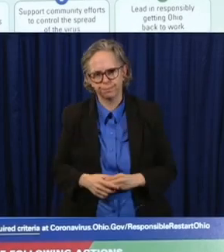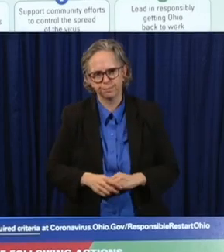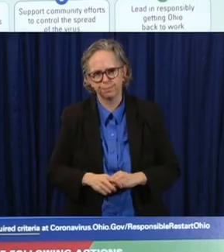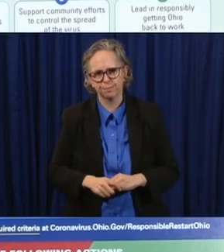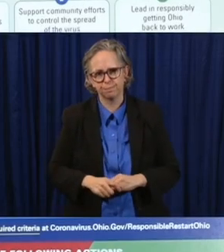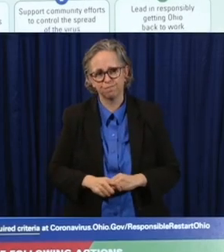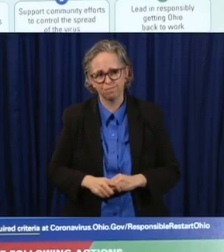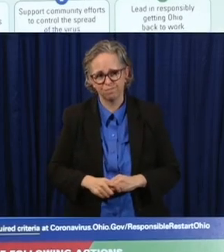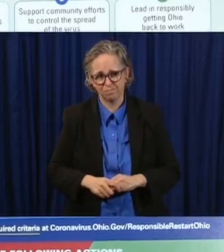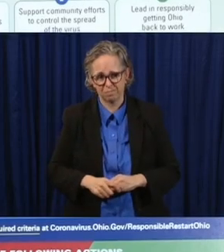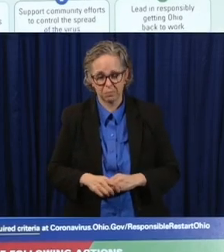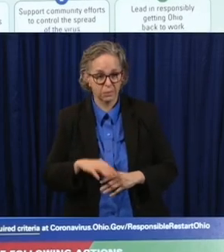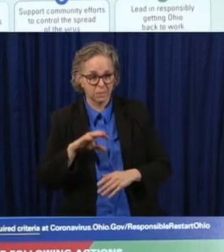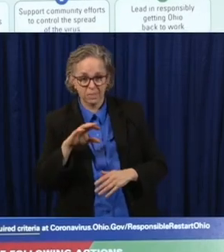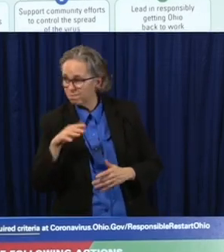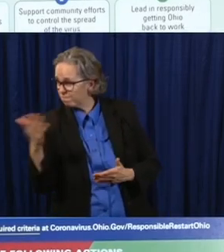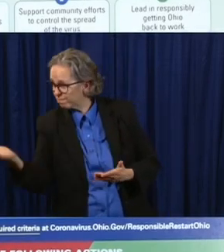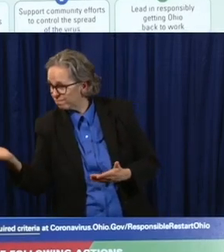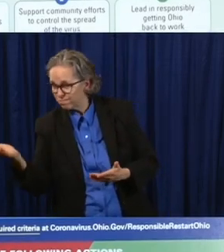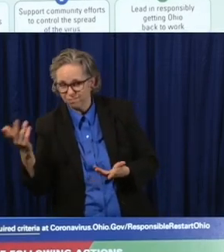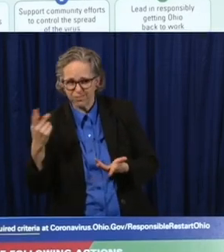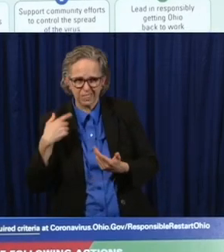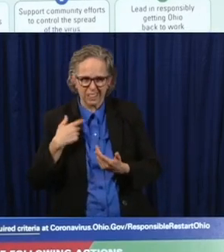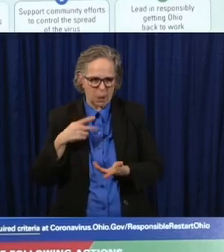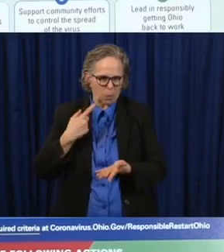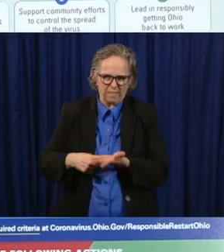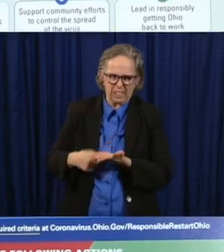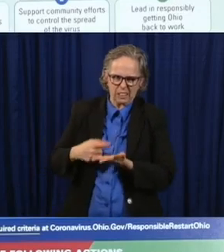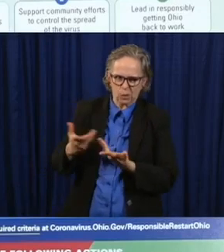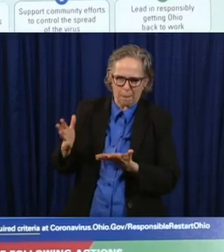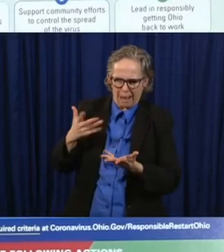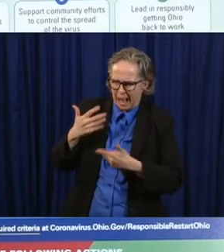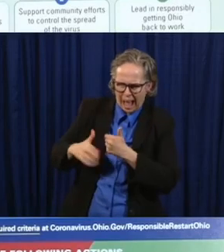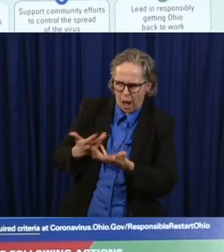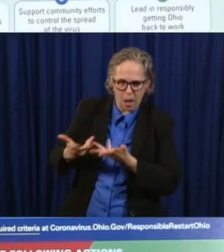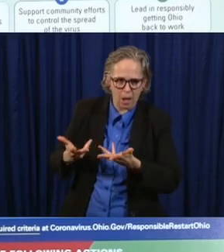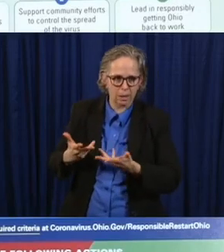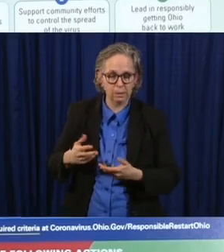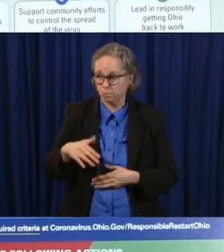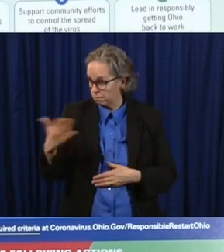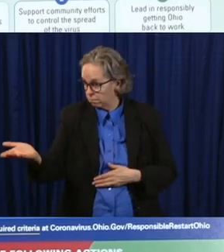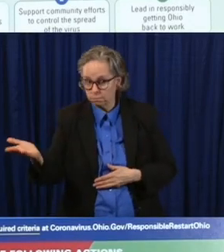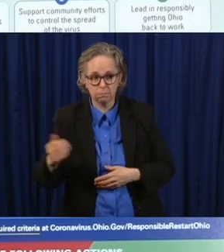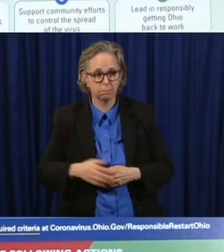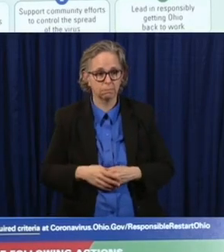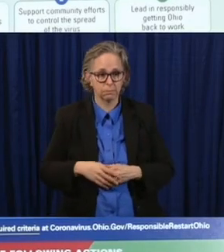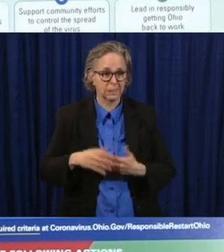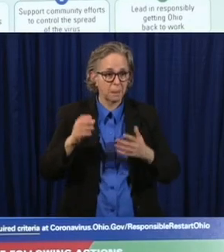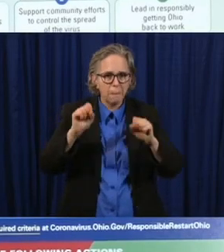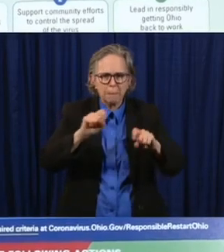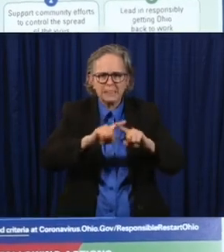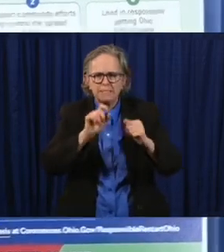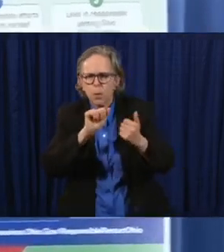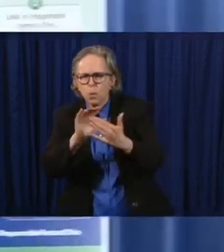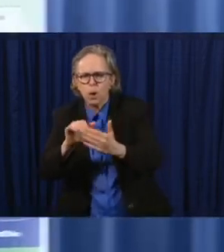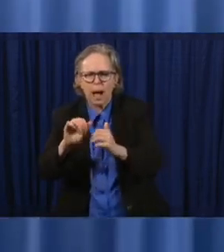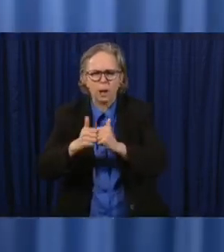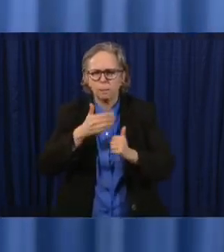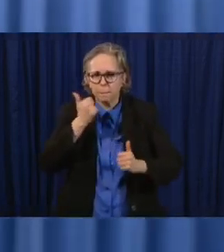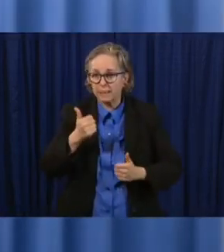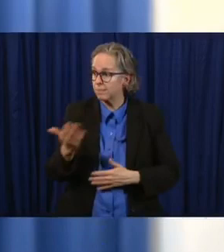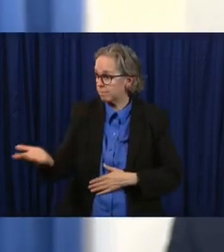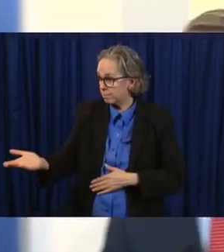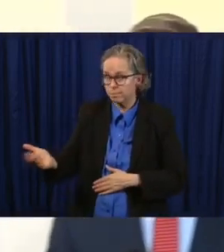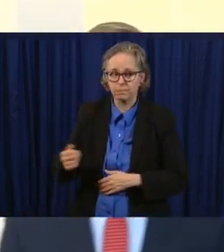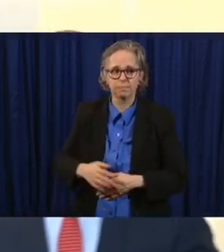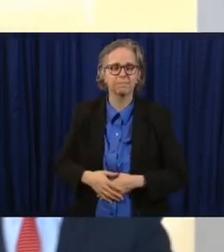John and I've talked about this. We've talked about how to do this and what possibility. Yeah,